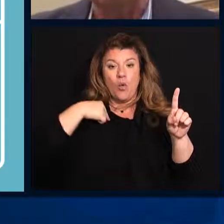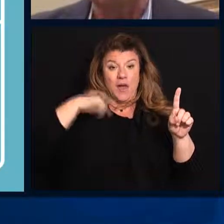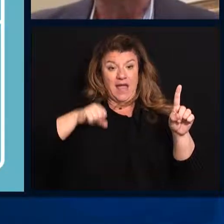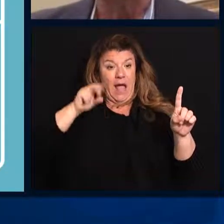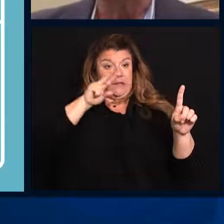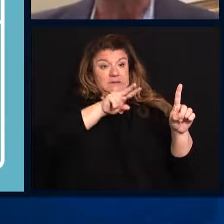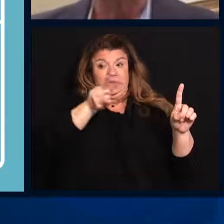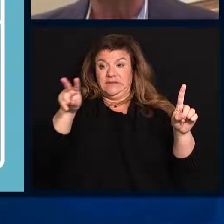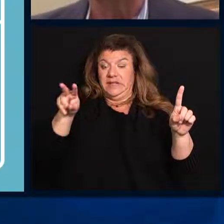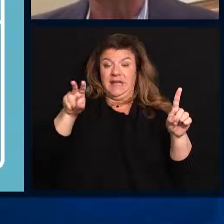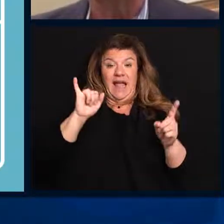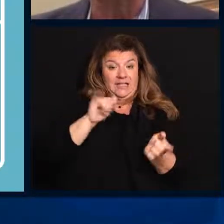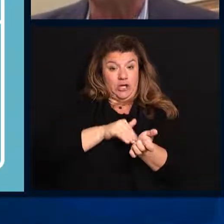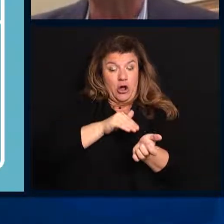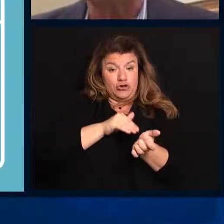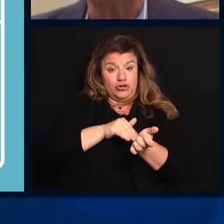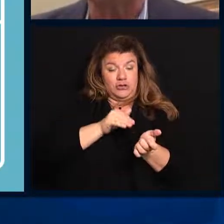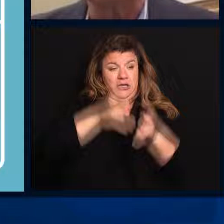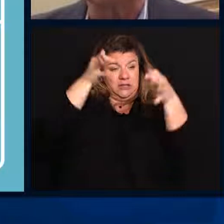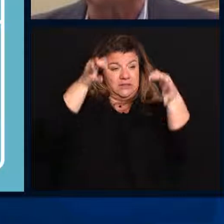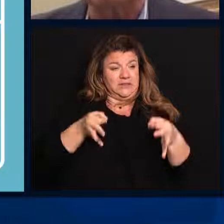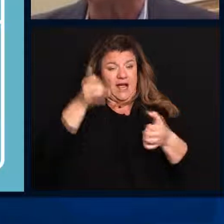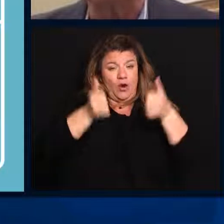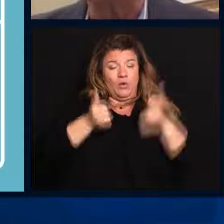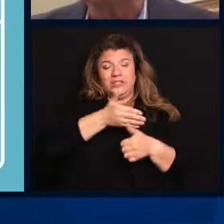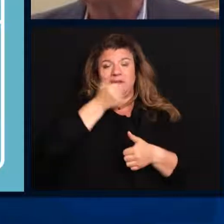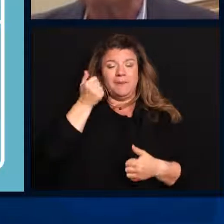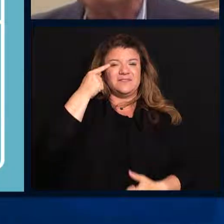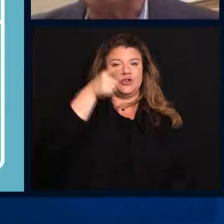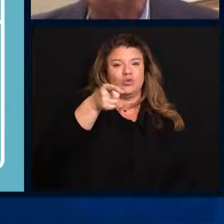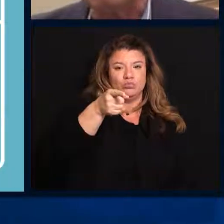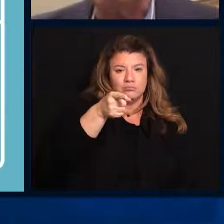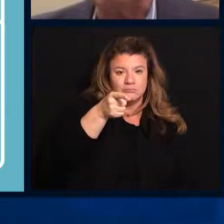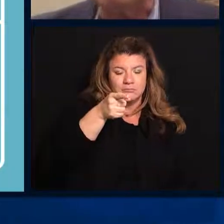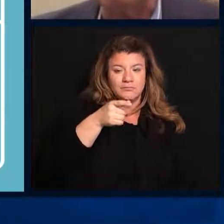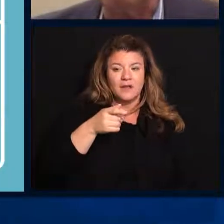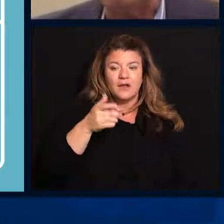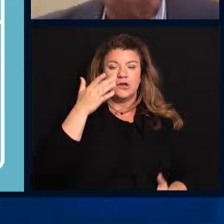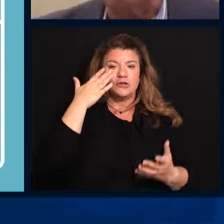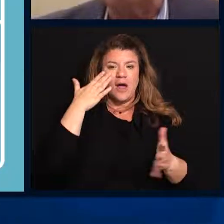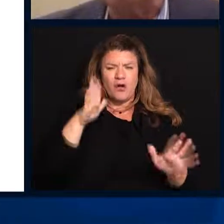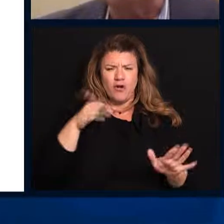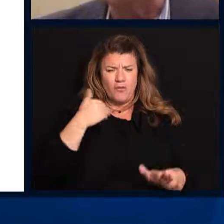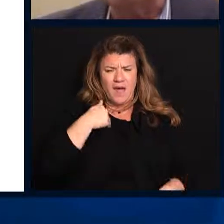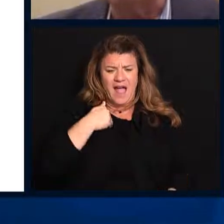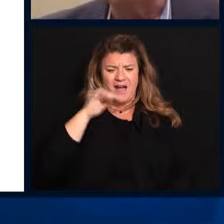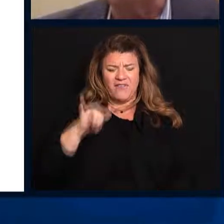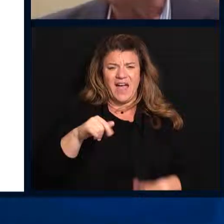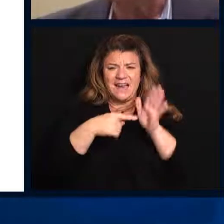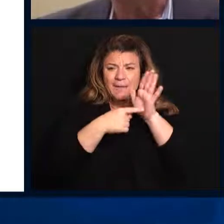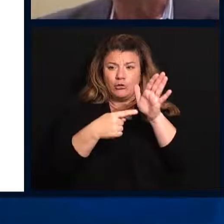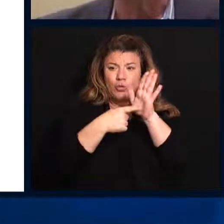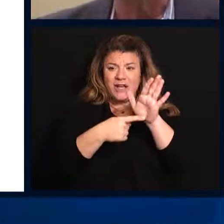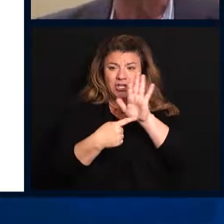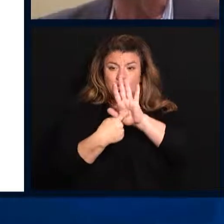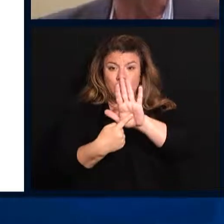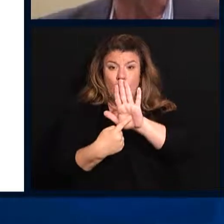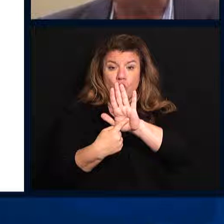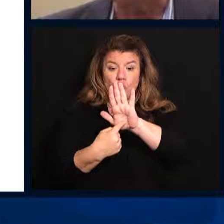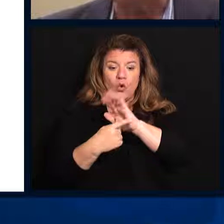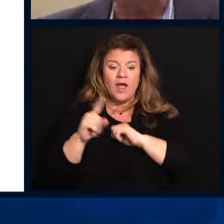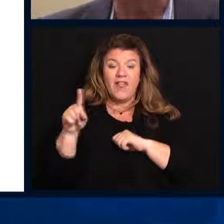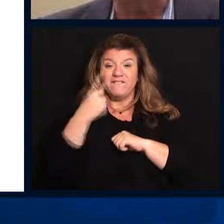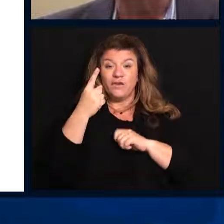you determine what's the best thing to do for your patients. So I don't know if we have the demo we can run through, Jordan. Good. So the